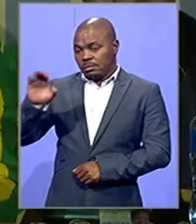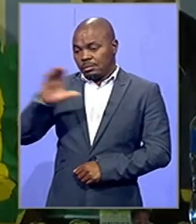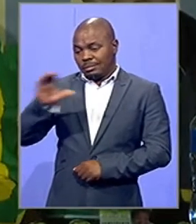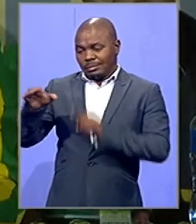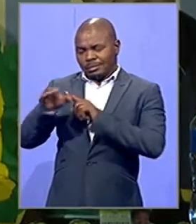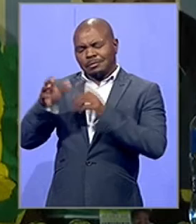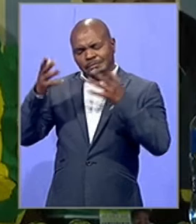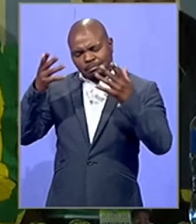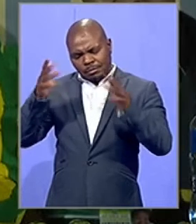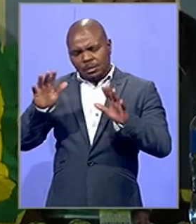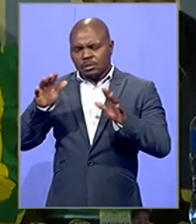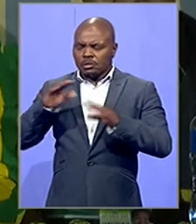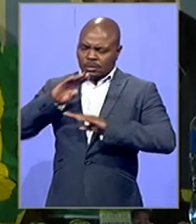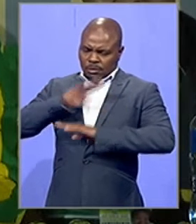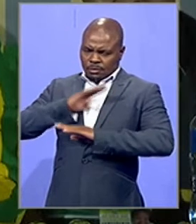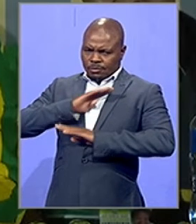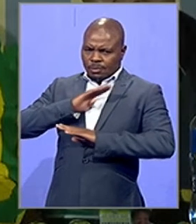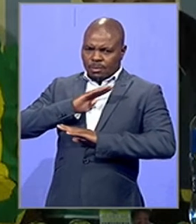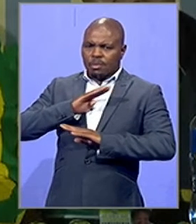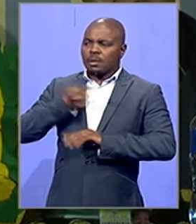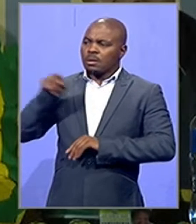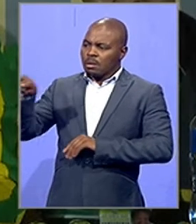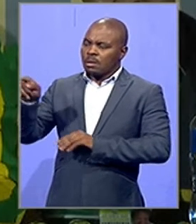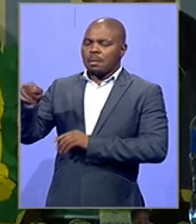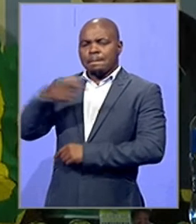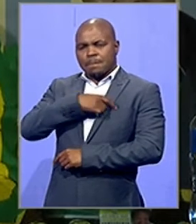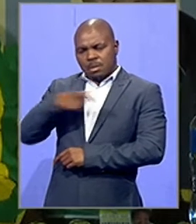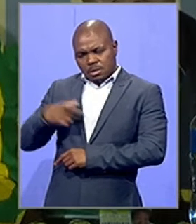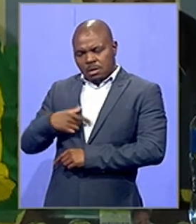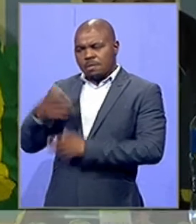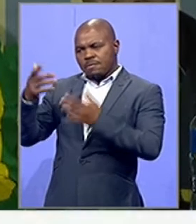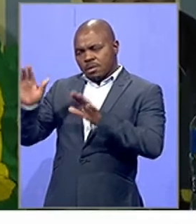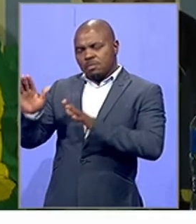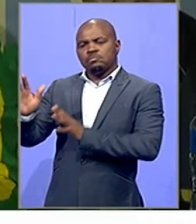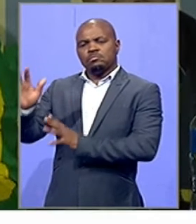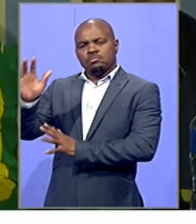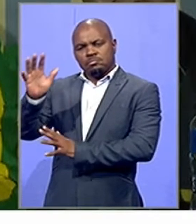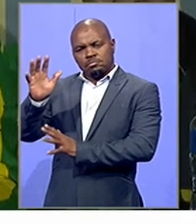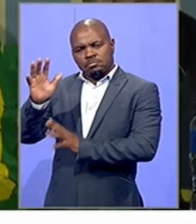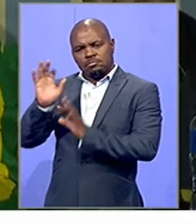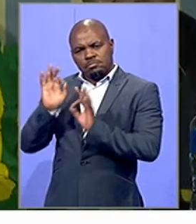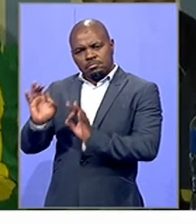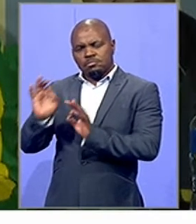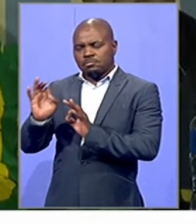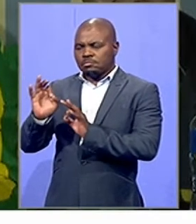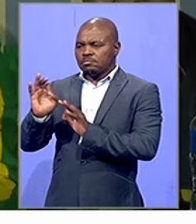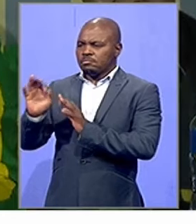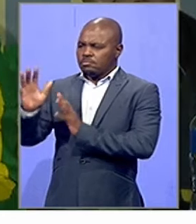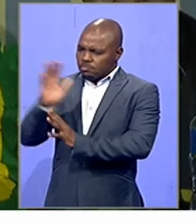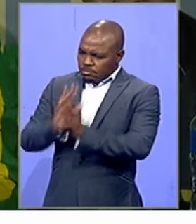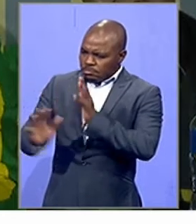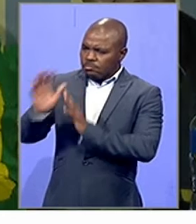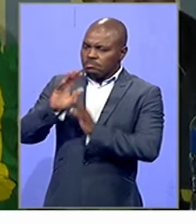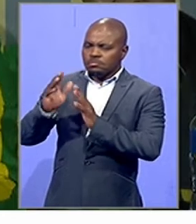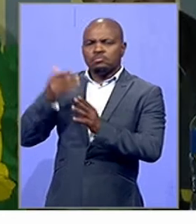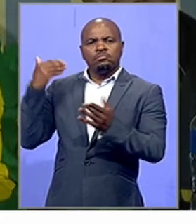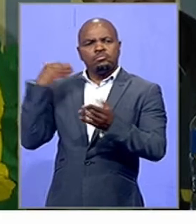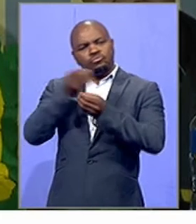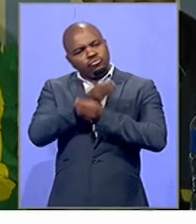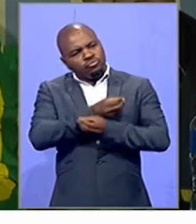has been satisfied by what the president has really advanced out in